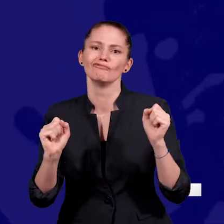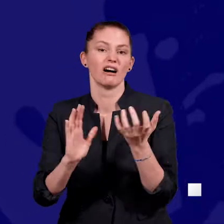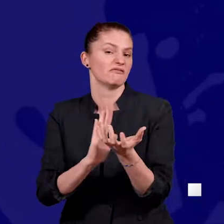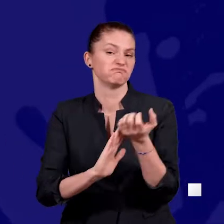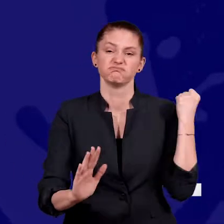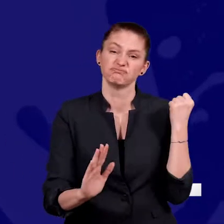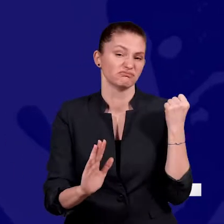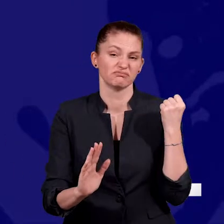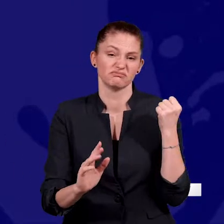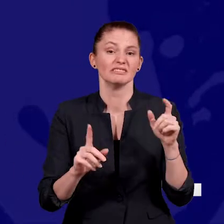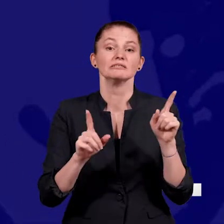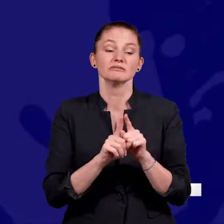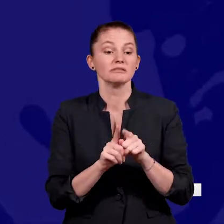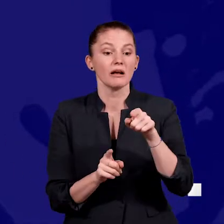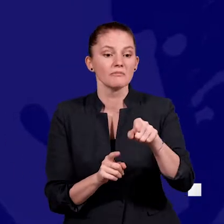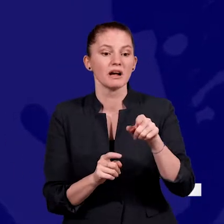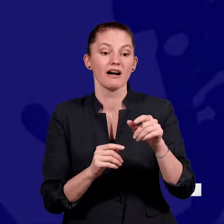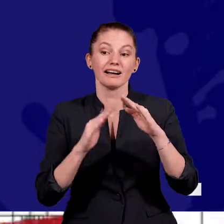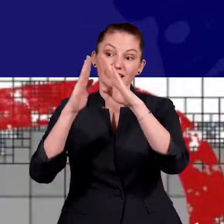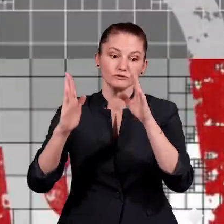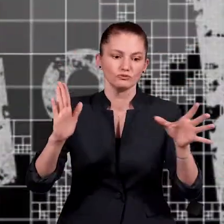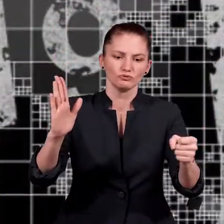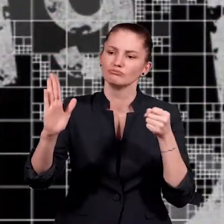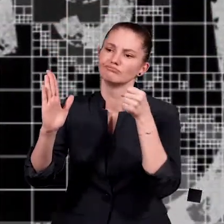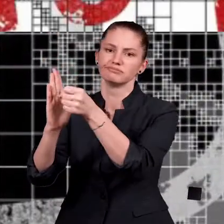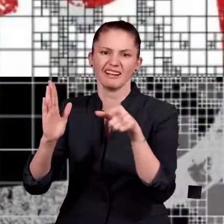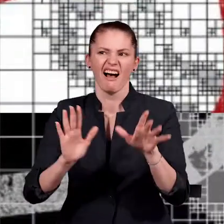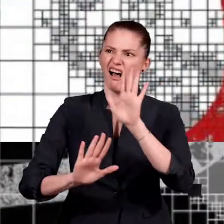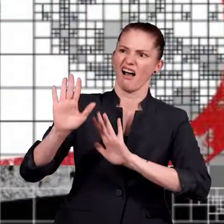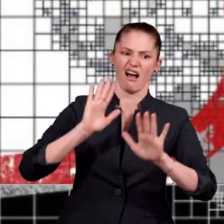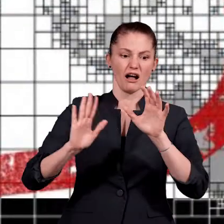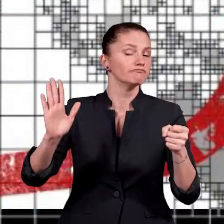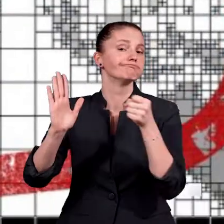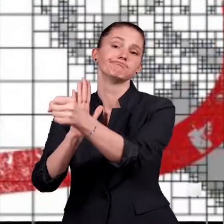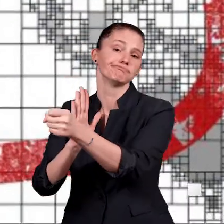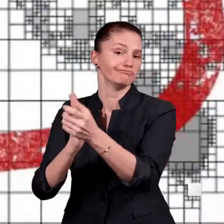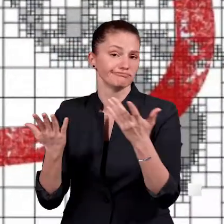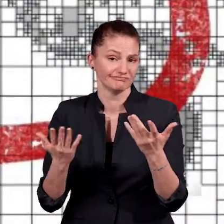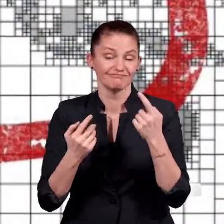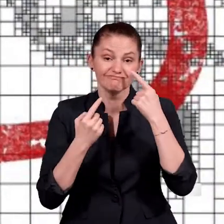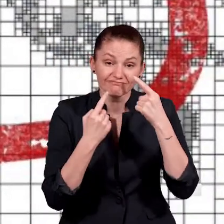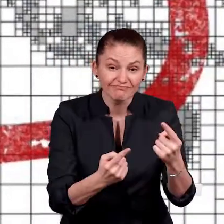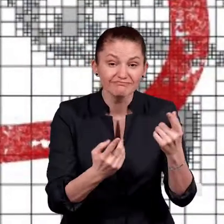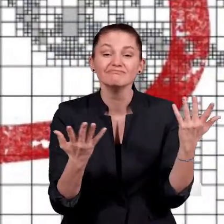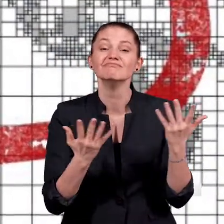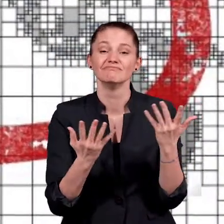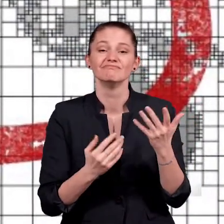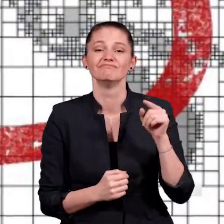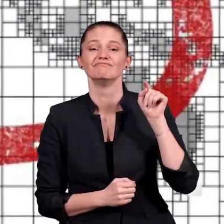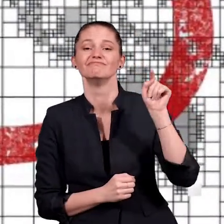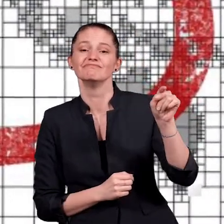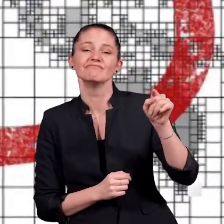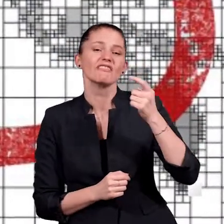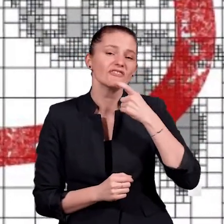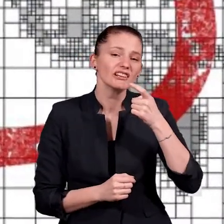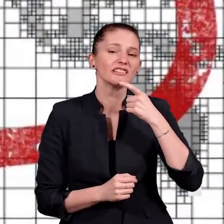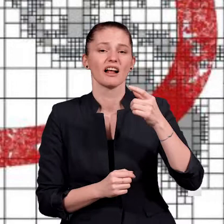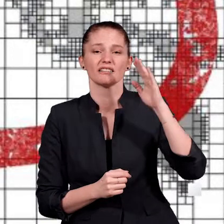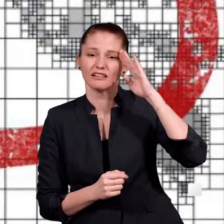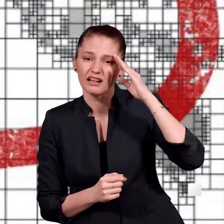their will in institutions. Fact. Deprivation of liberty intensified